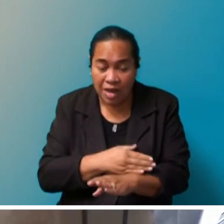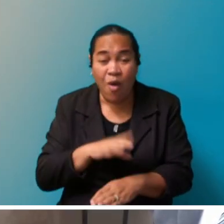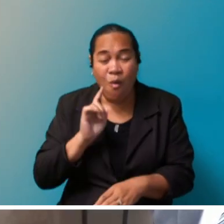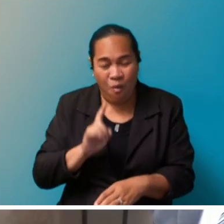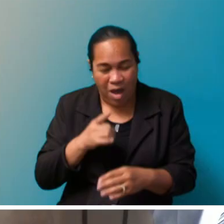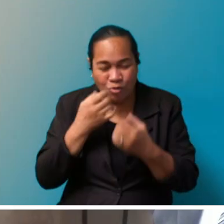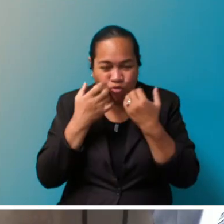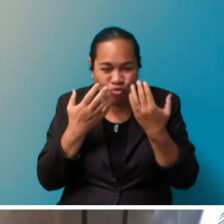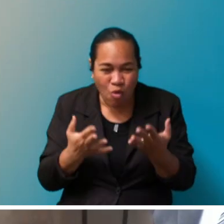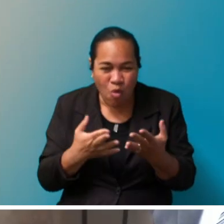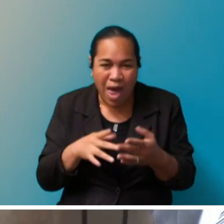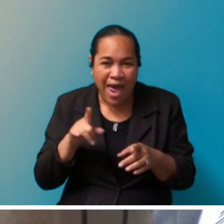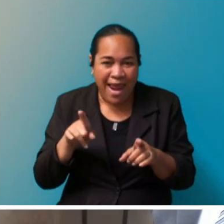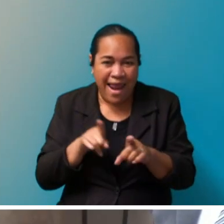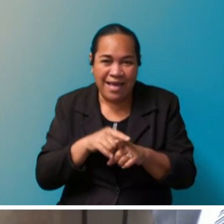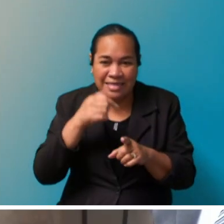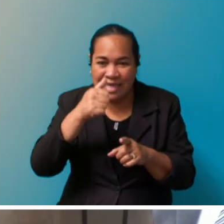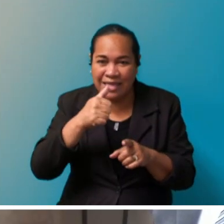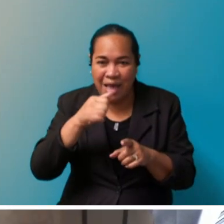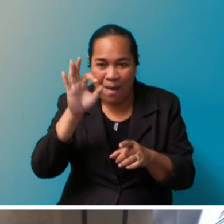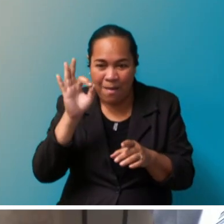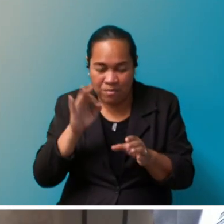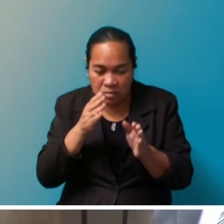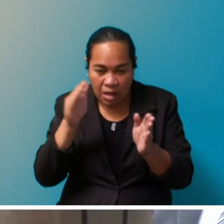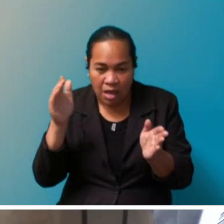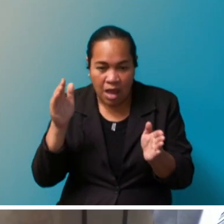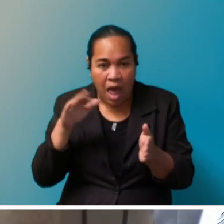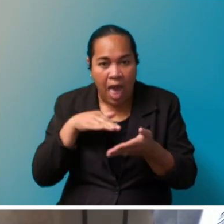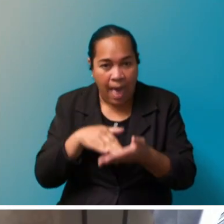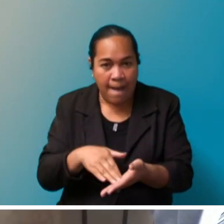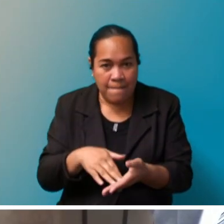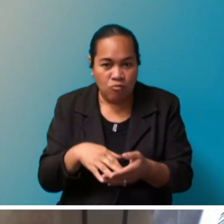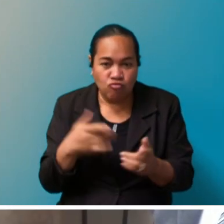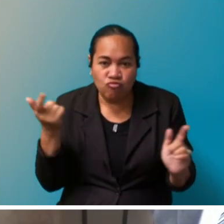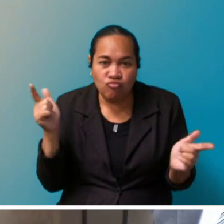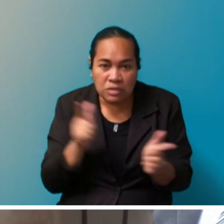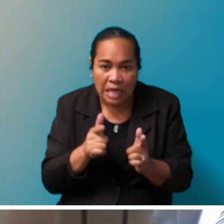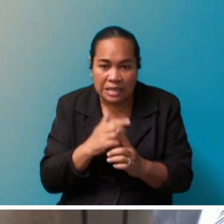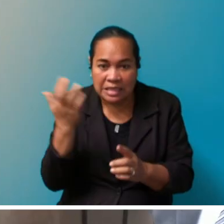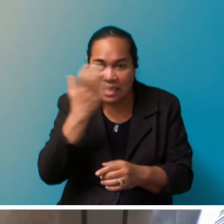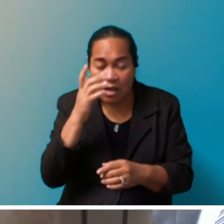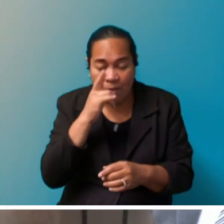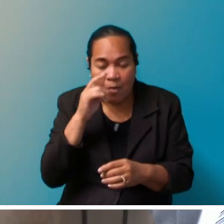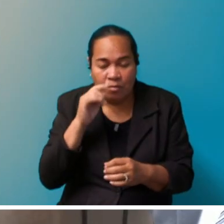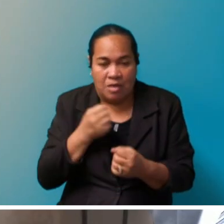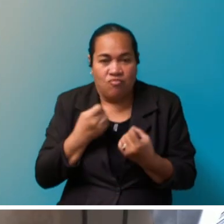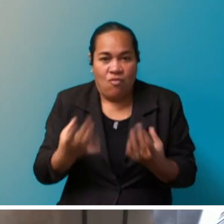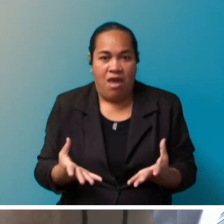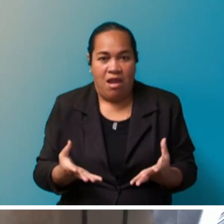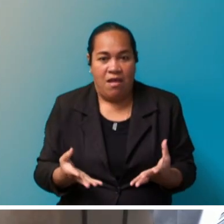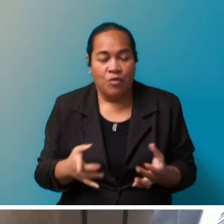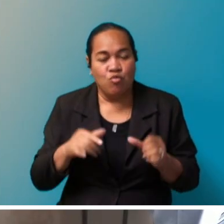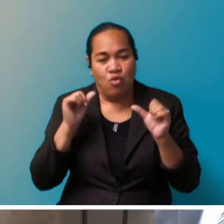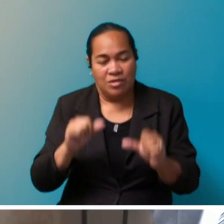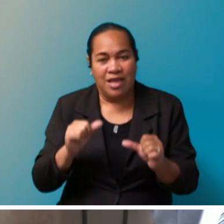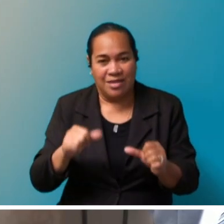of 6. It's one of the most cost-effective and life-saving investments we can make to protect our people and safeguard national